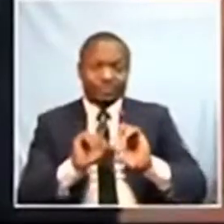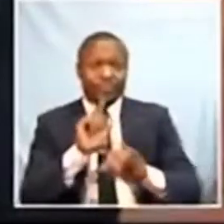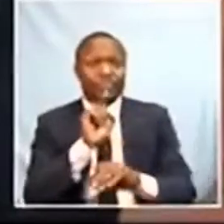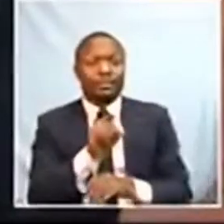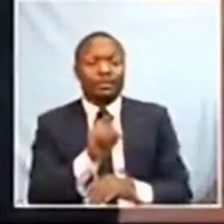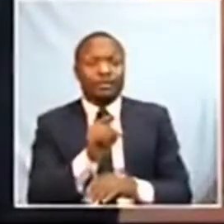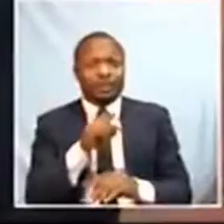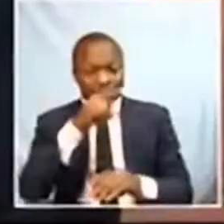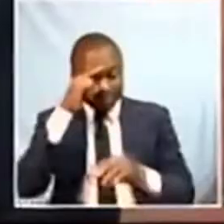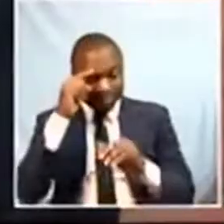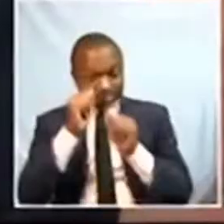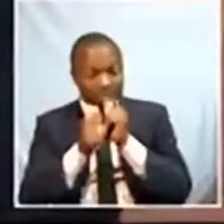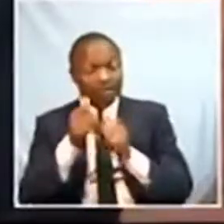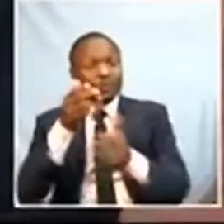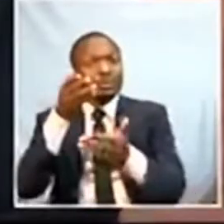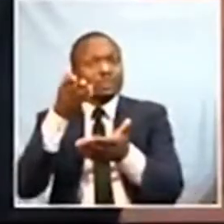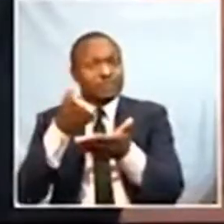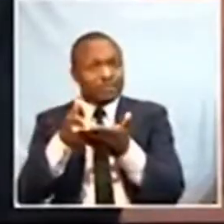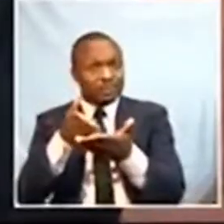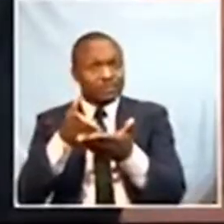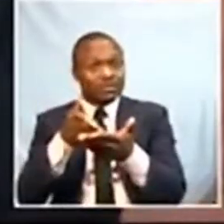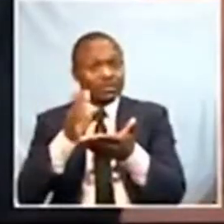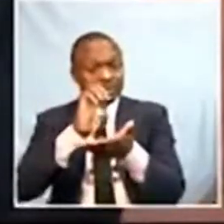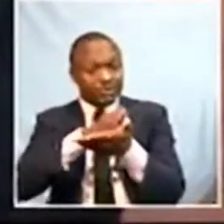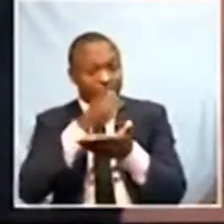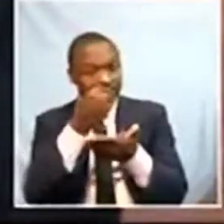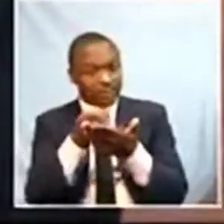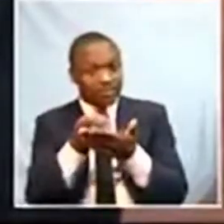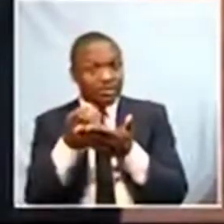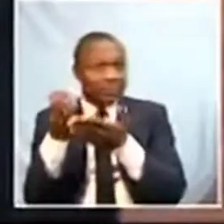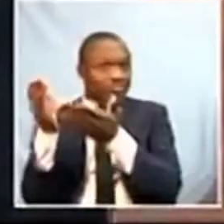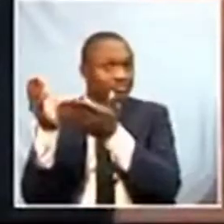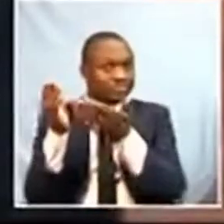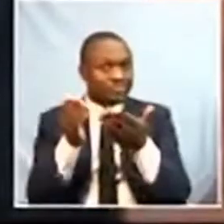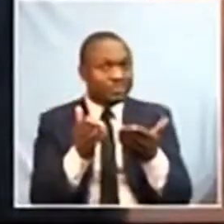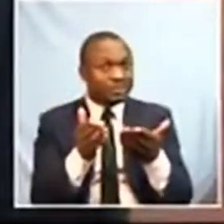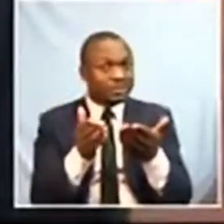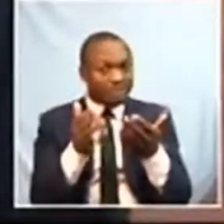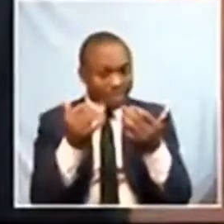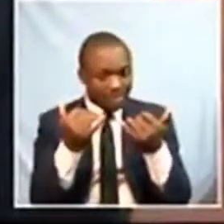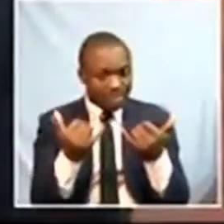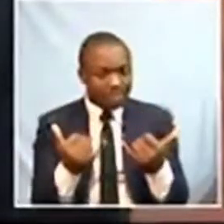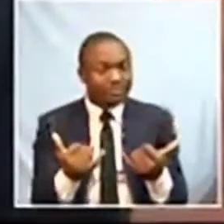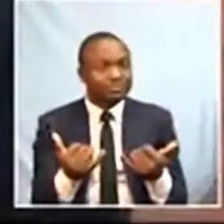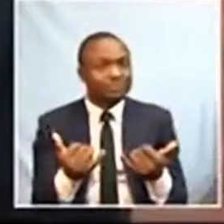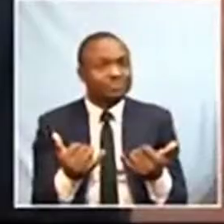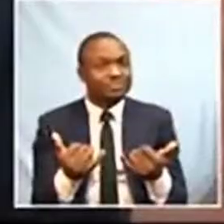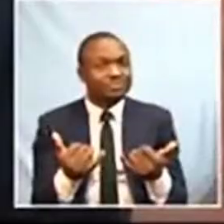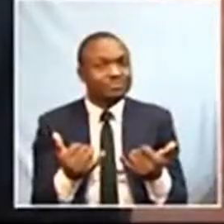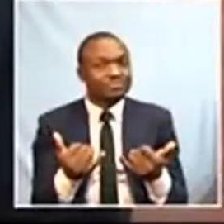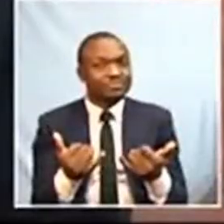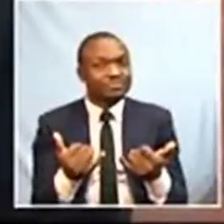That's because this evidence is just coming now.